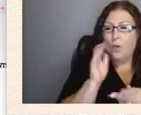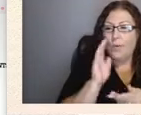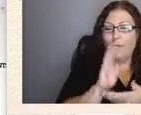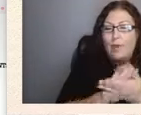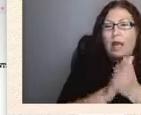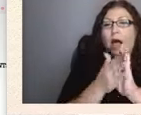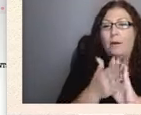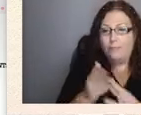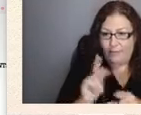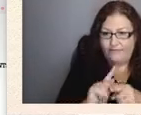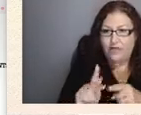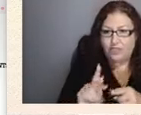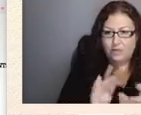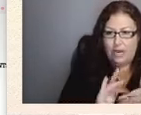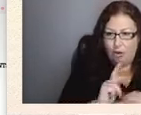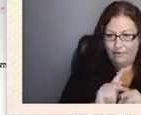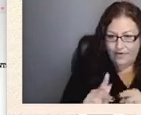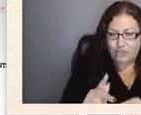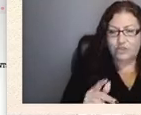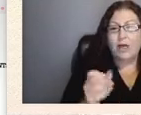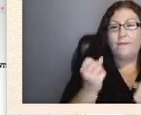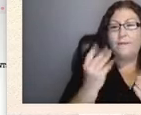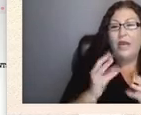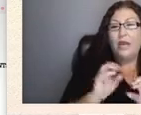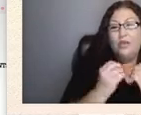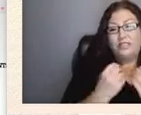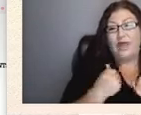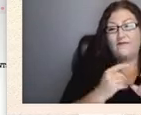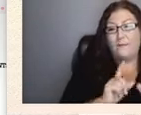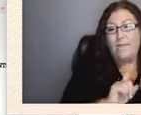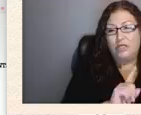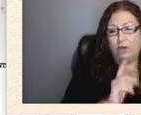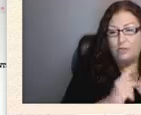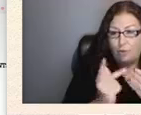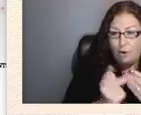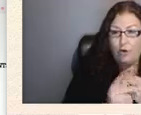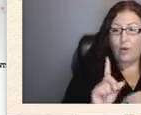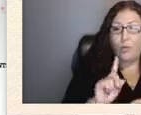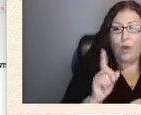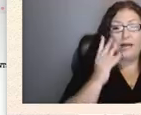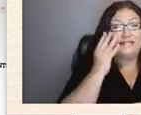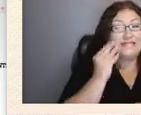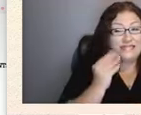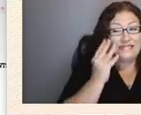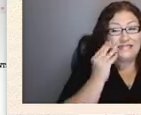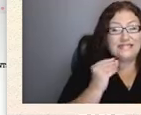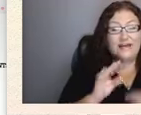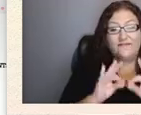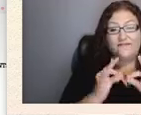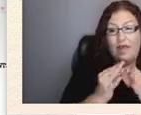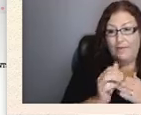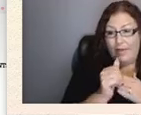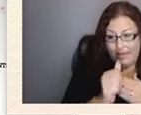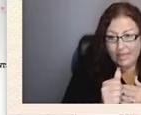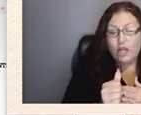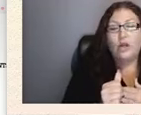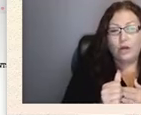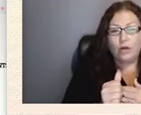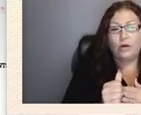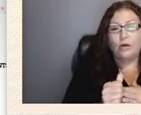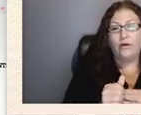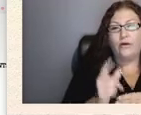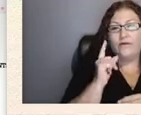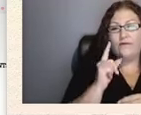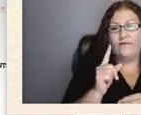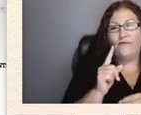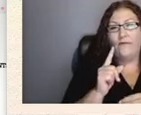organizations have mentoring programs where a seasoned family leader within, for example, a particular